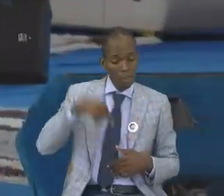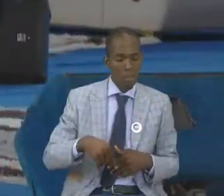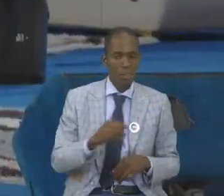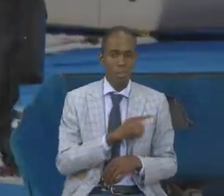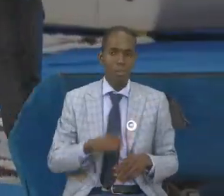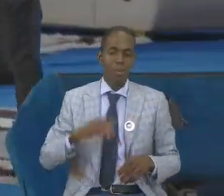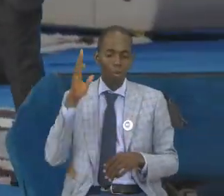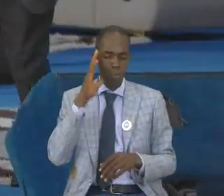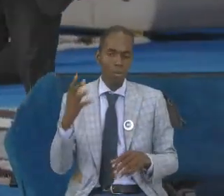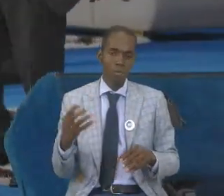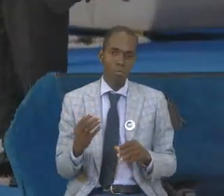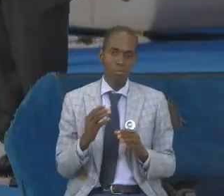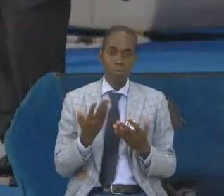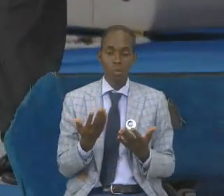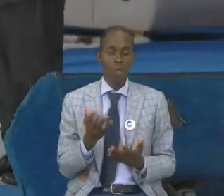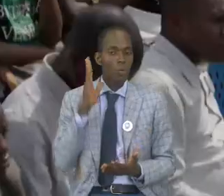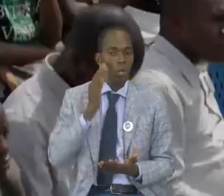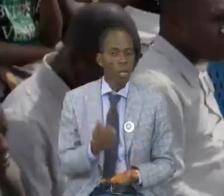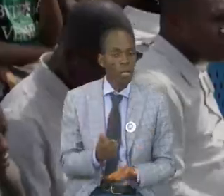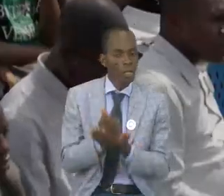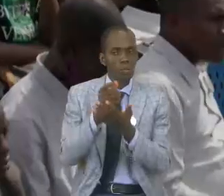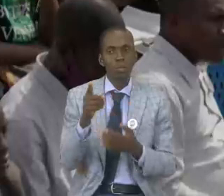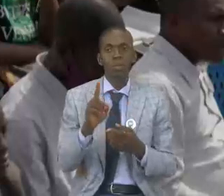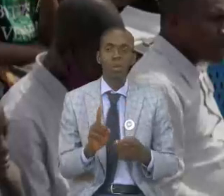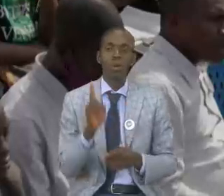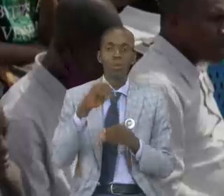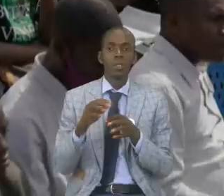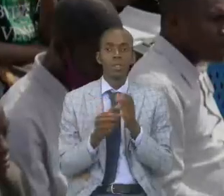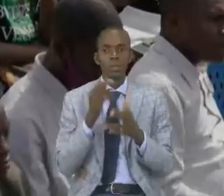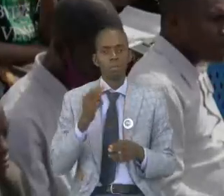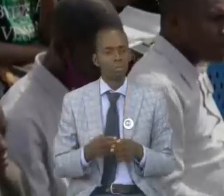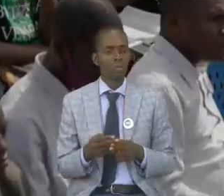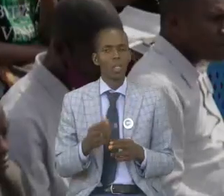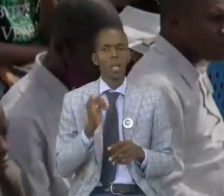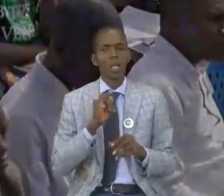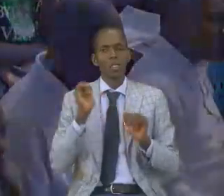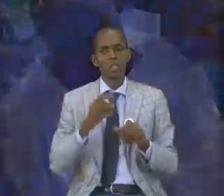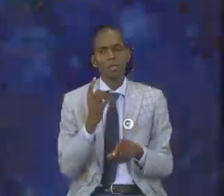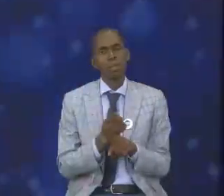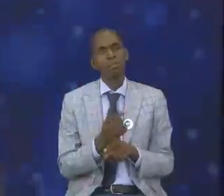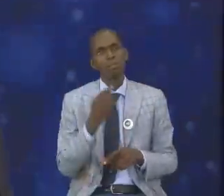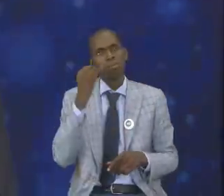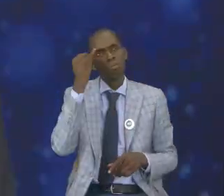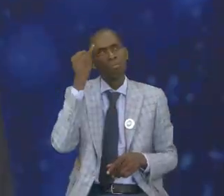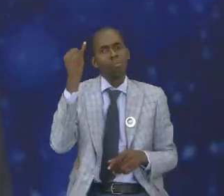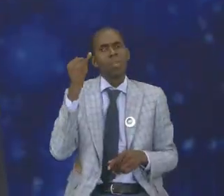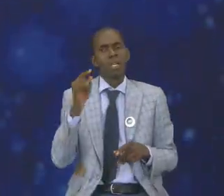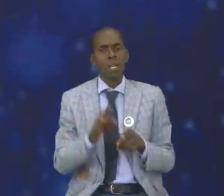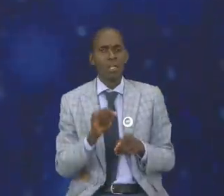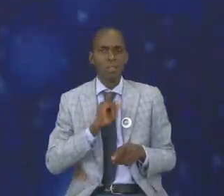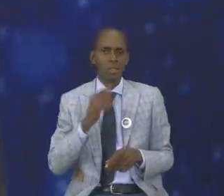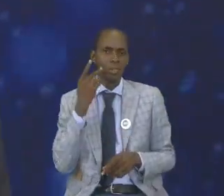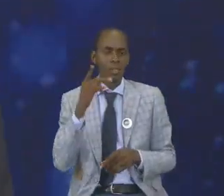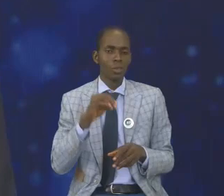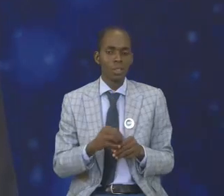up. I said the Lord will straighten you up. I can just imagine, as I see you in days to come,